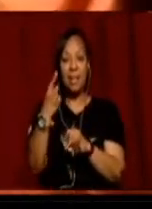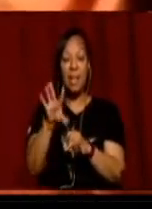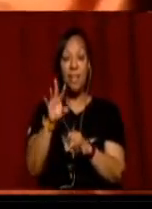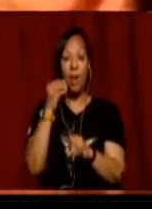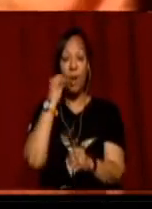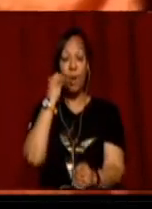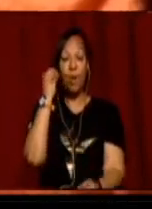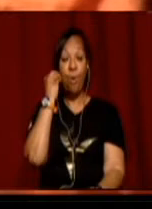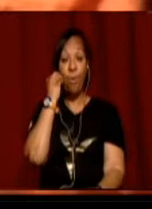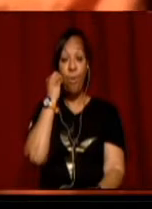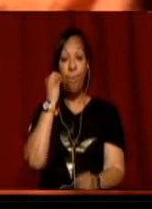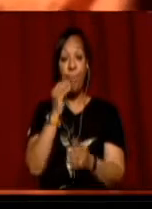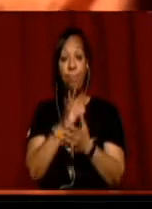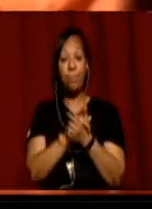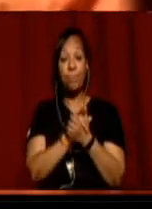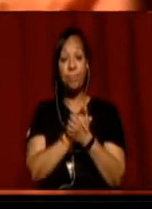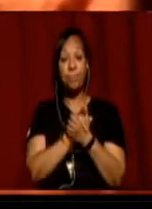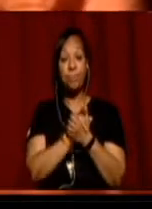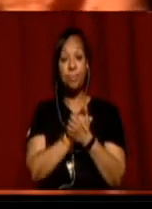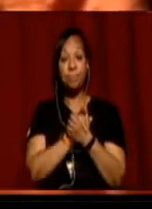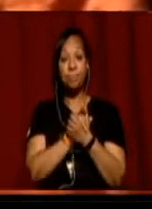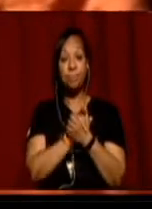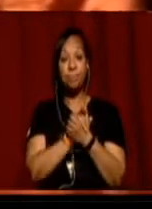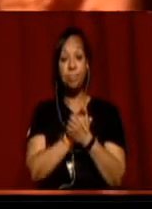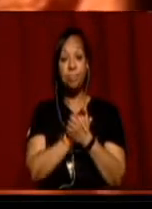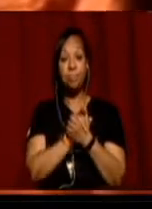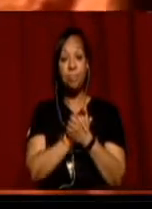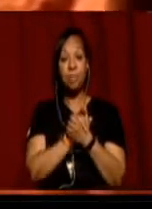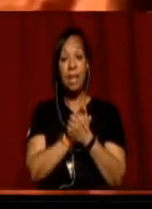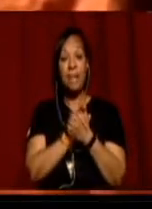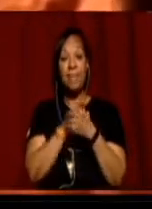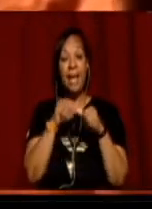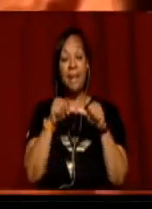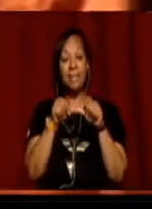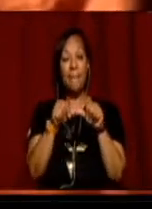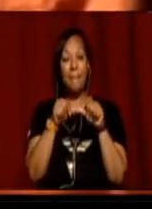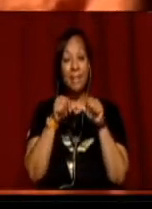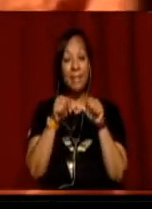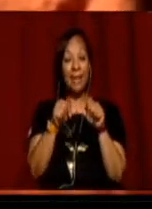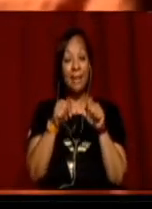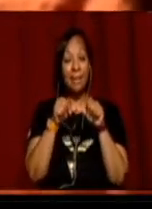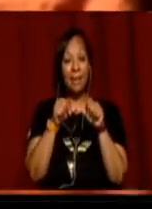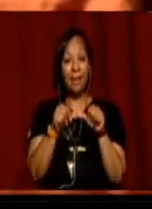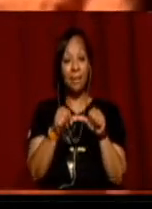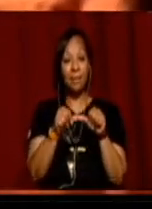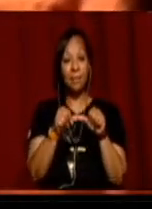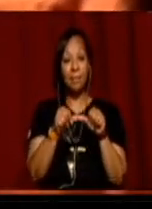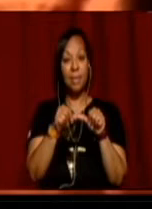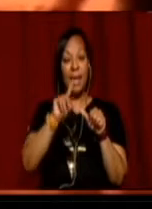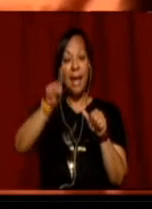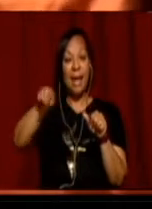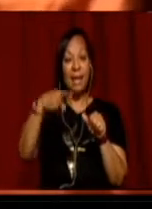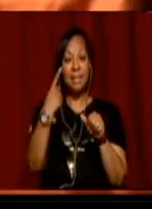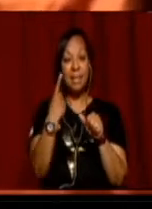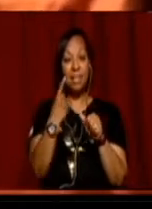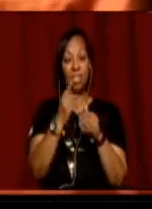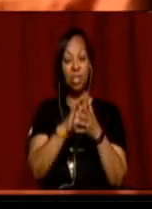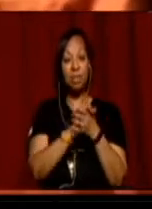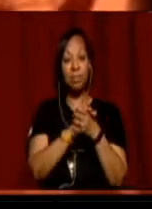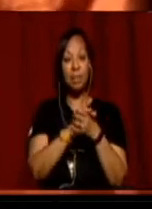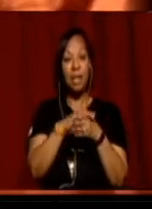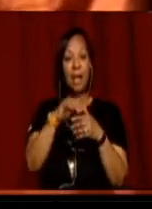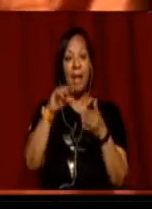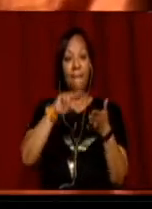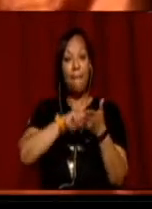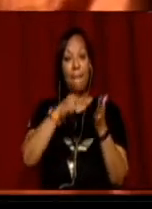quarantine. They have to be able to maintain that isolation and quarantine. Isolation